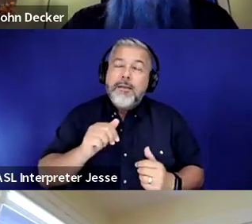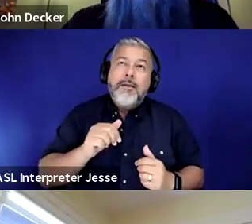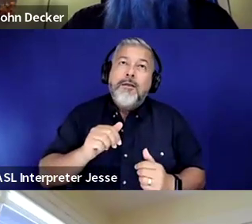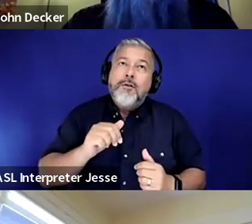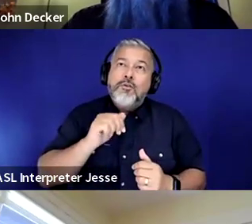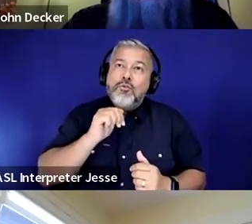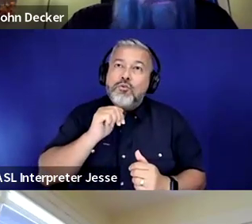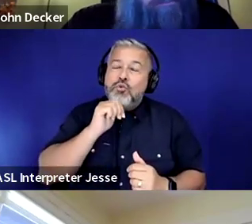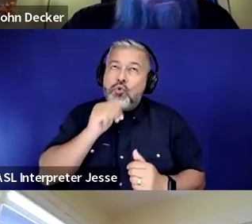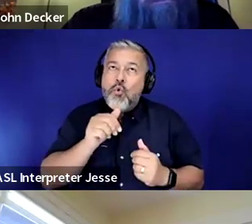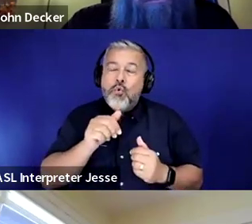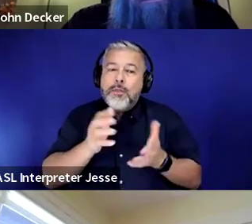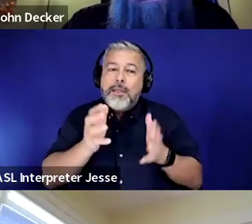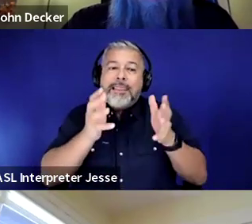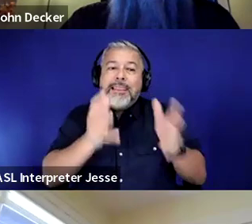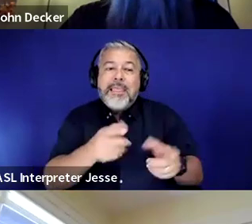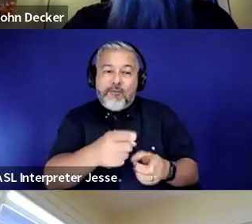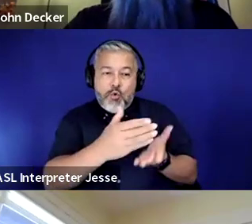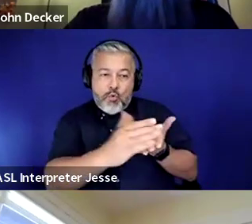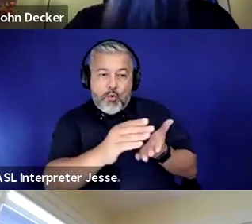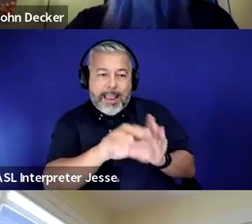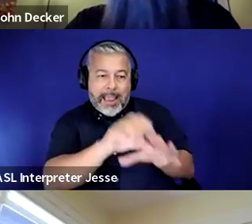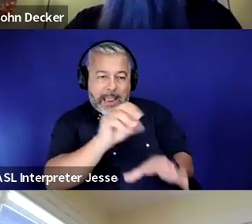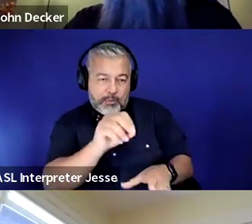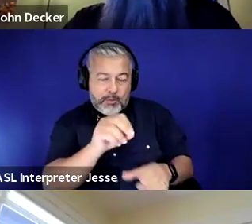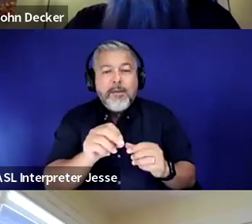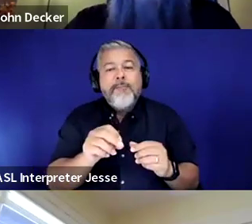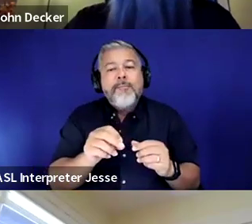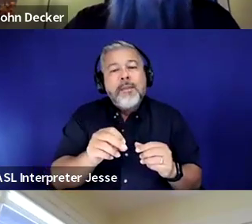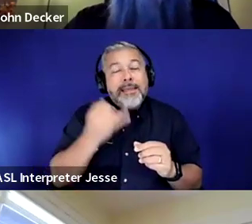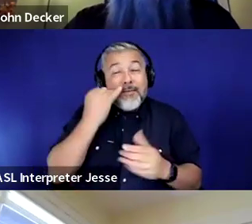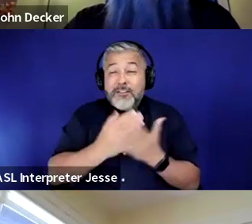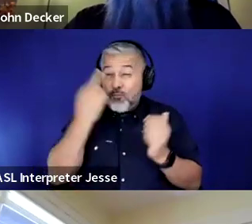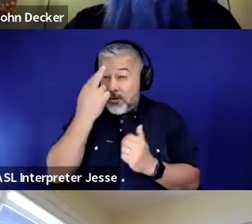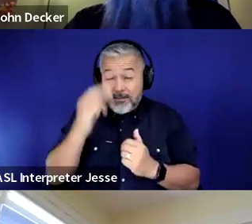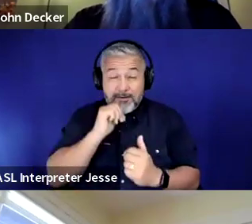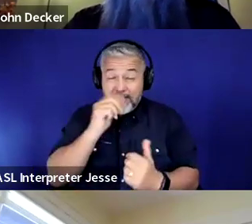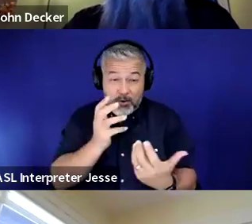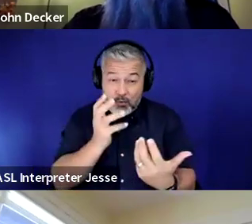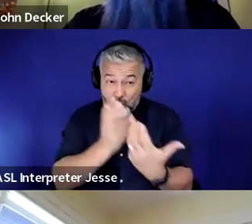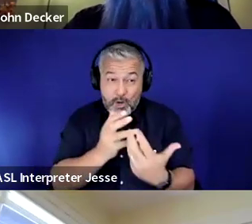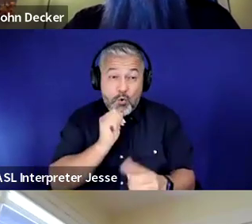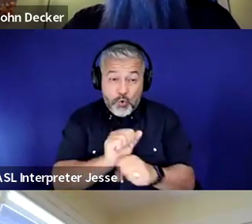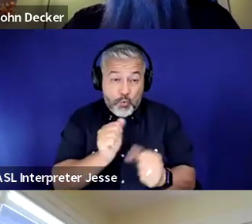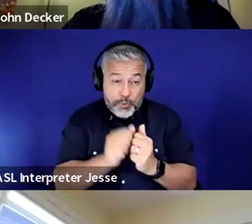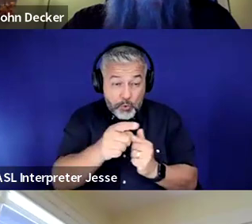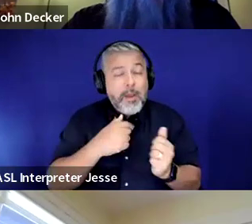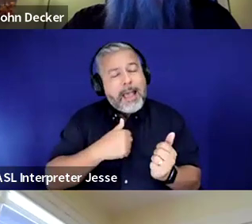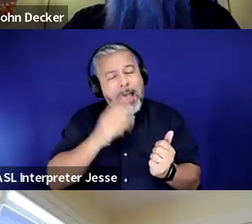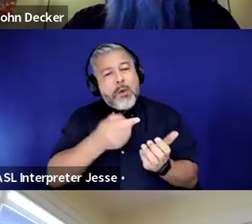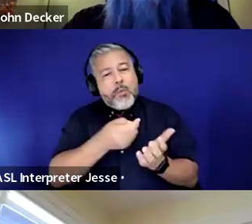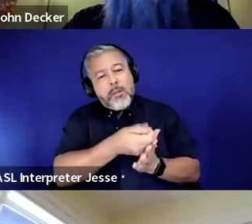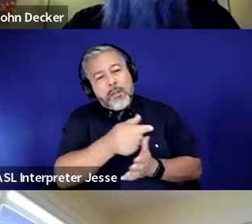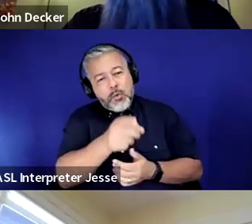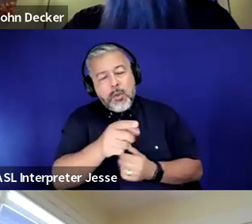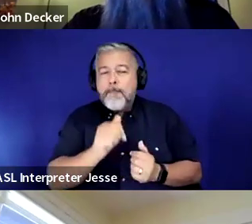weed yourself out. I'll weed you out if you're not, if there's some reason it doesn't work. You let me do that. That's my job. Don't